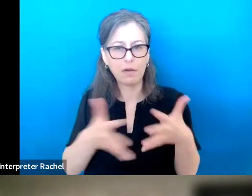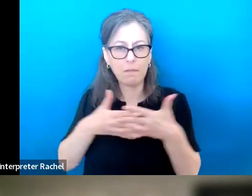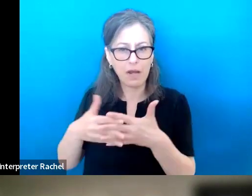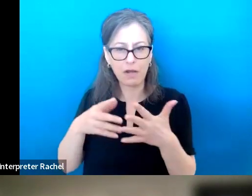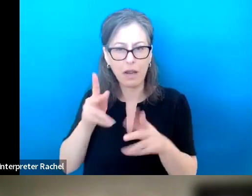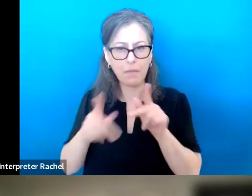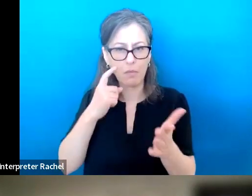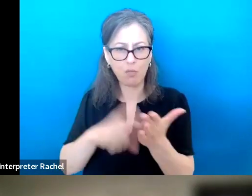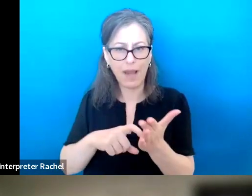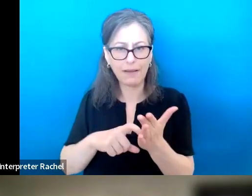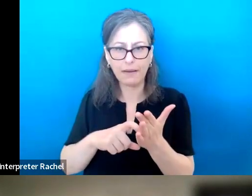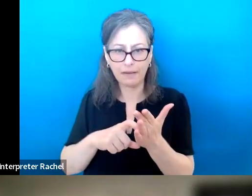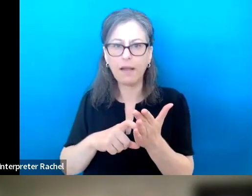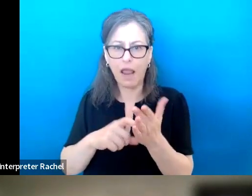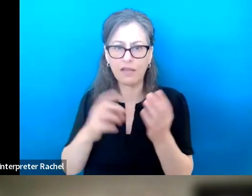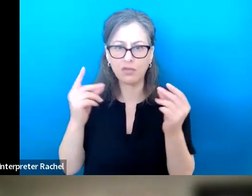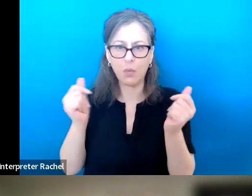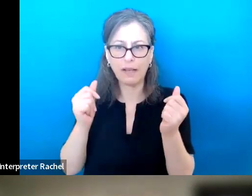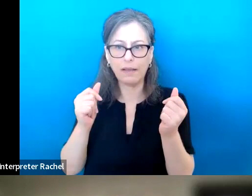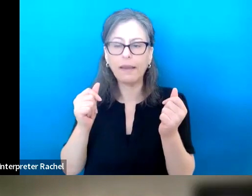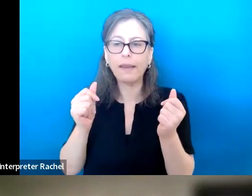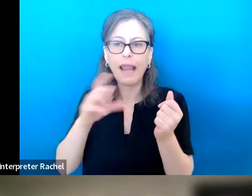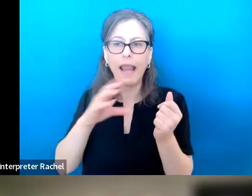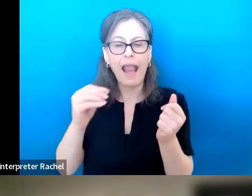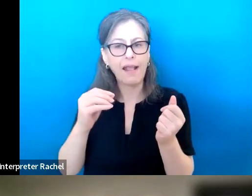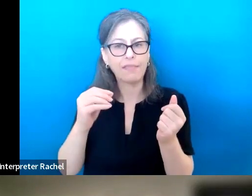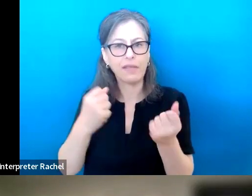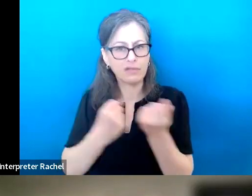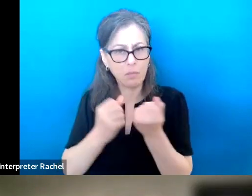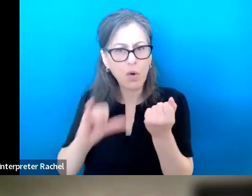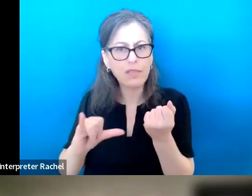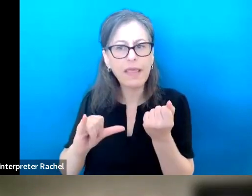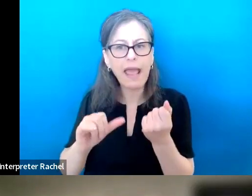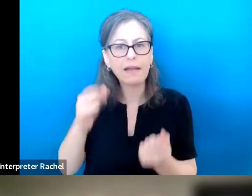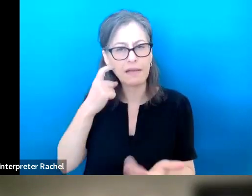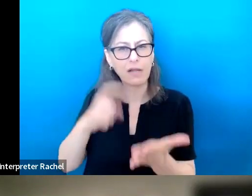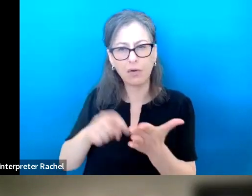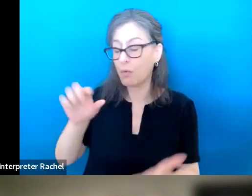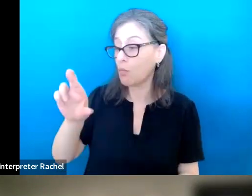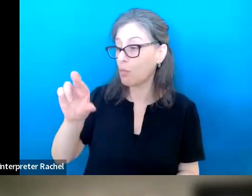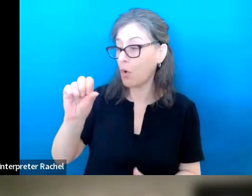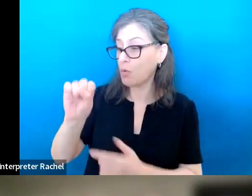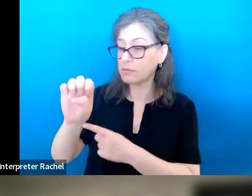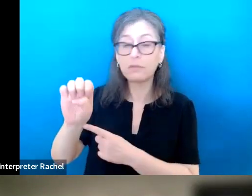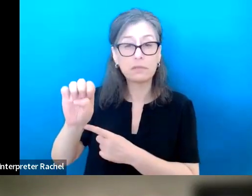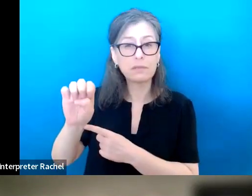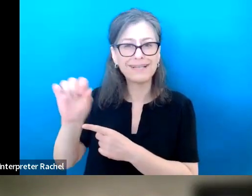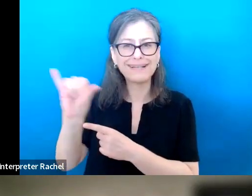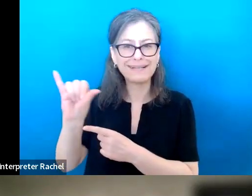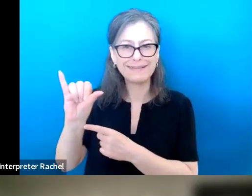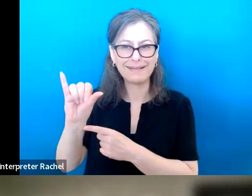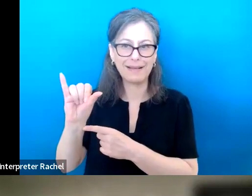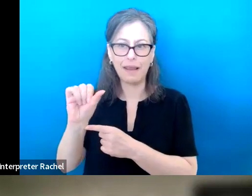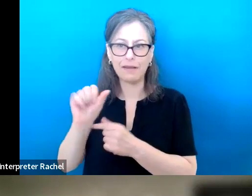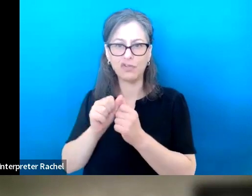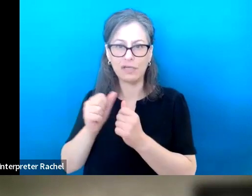quickly, and they support it and they hold on, and they understand that Rose is somebody who has, it's like she's injected